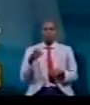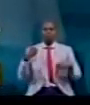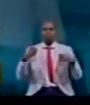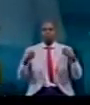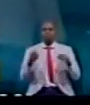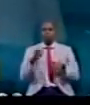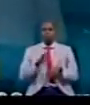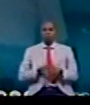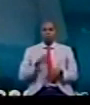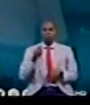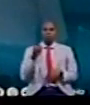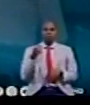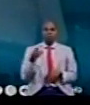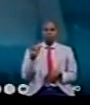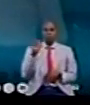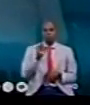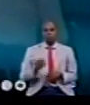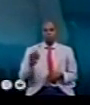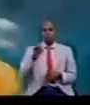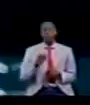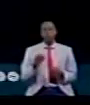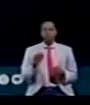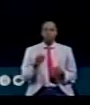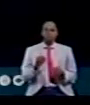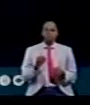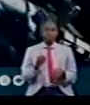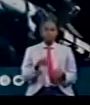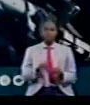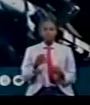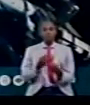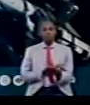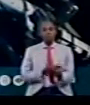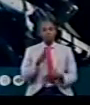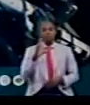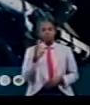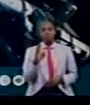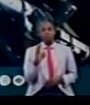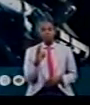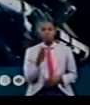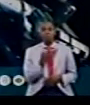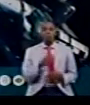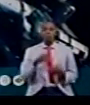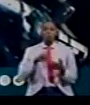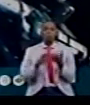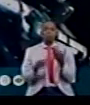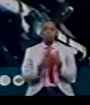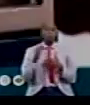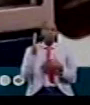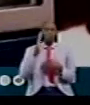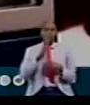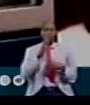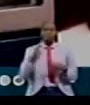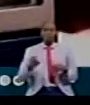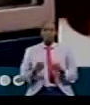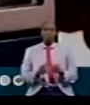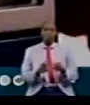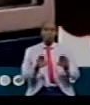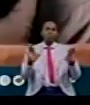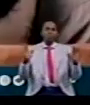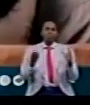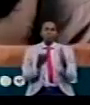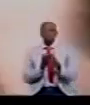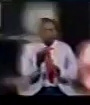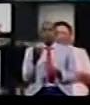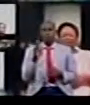We can still pray, brethren. We are talking about the storms of sicknesses, all the storm